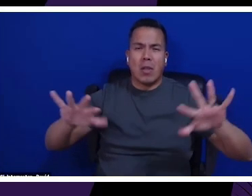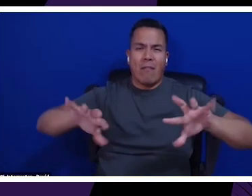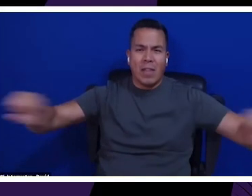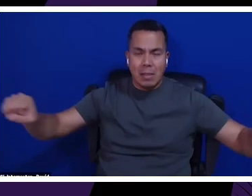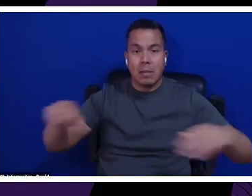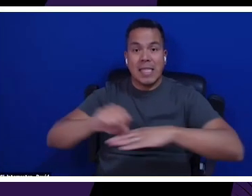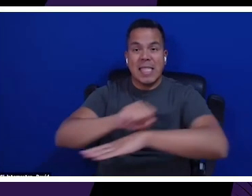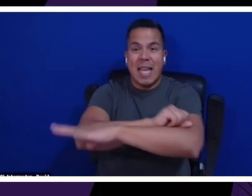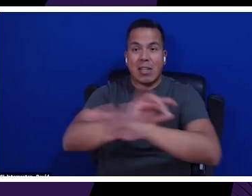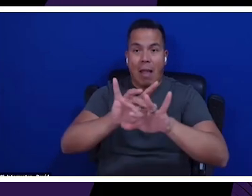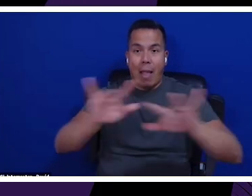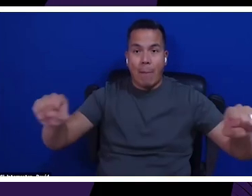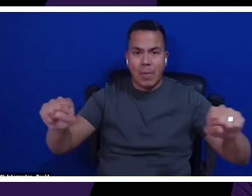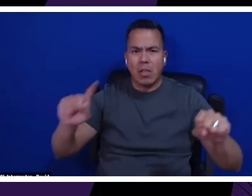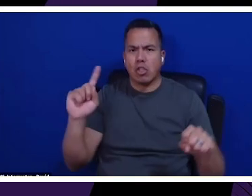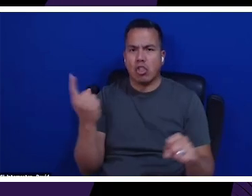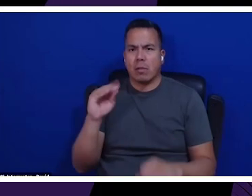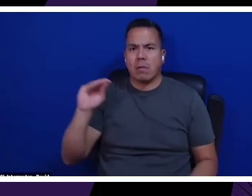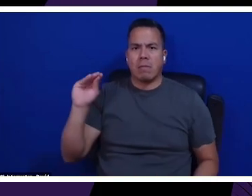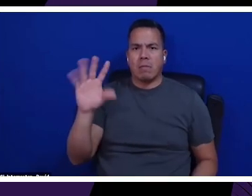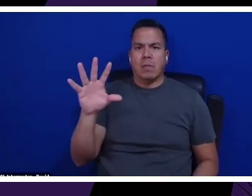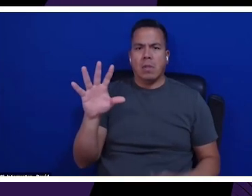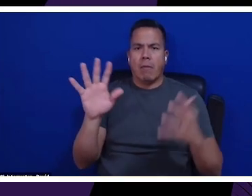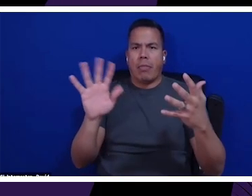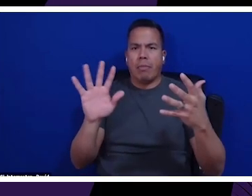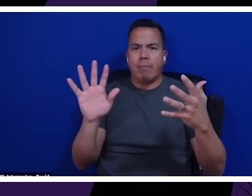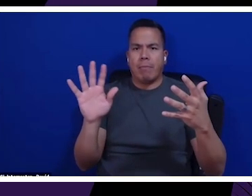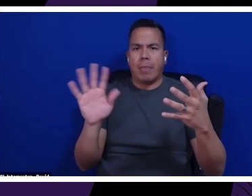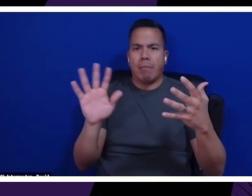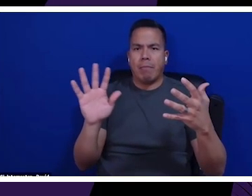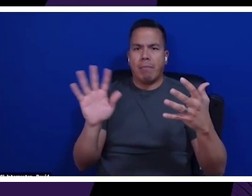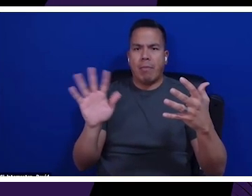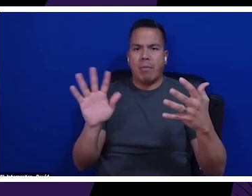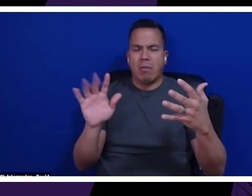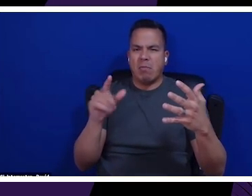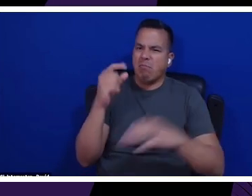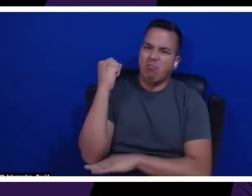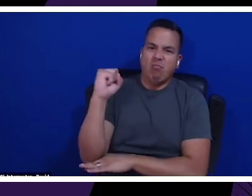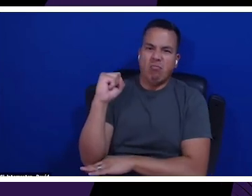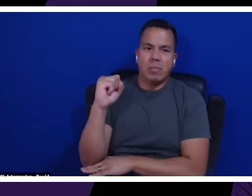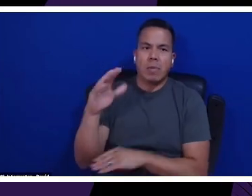empty except for the glowing projection still flickering defiantly against the buildings.